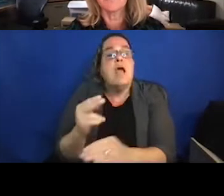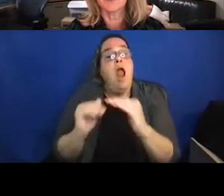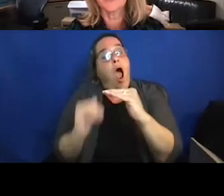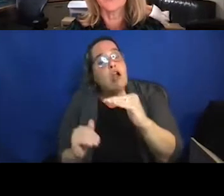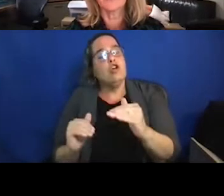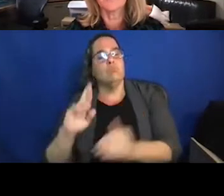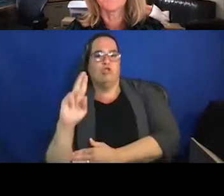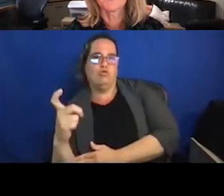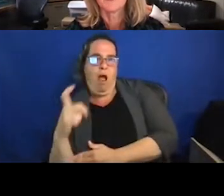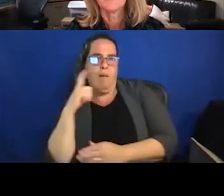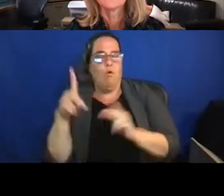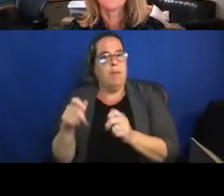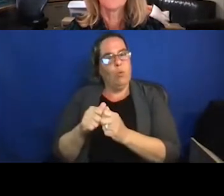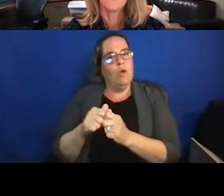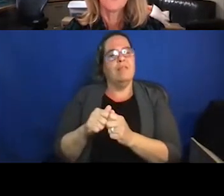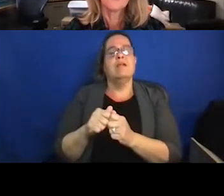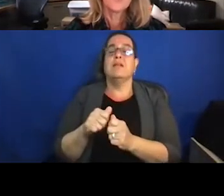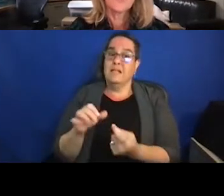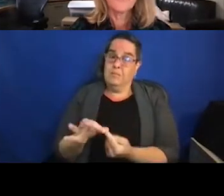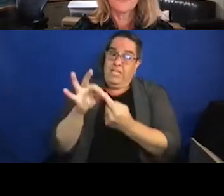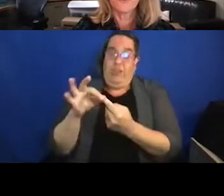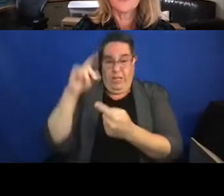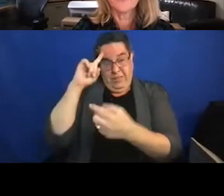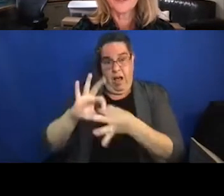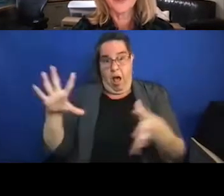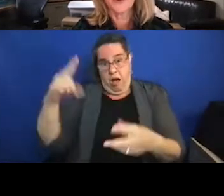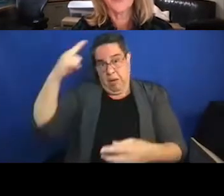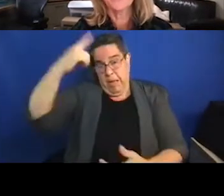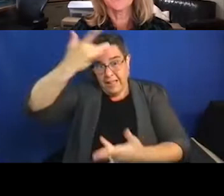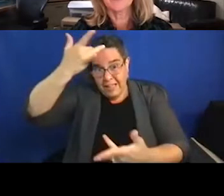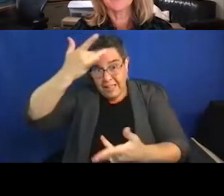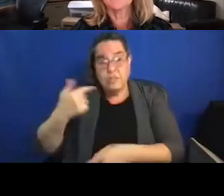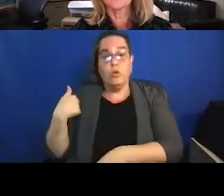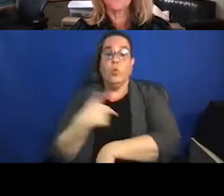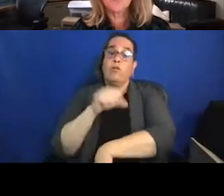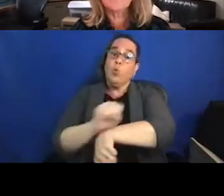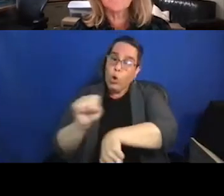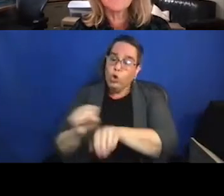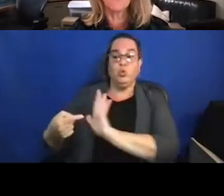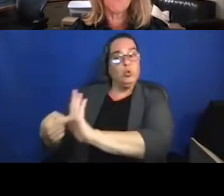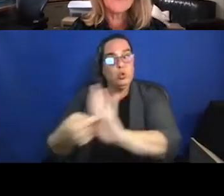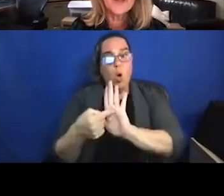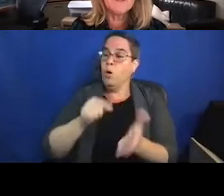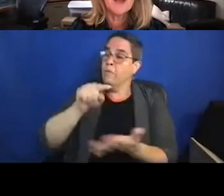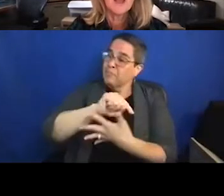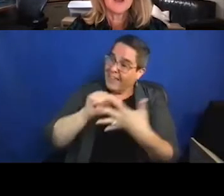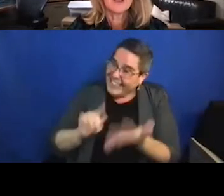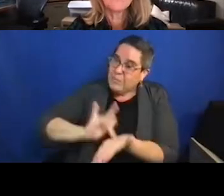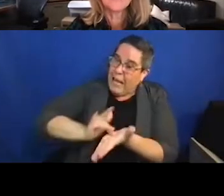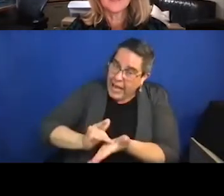in particular. So, you know, we've worked to show that these medications work, that people want